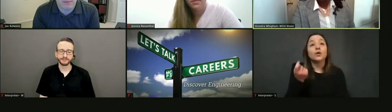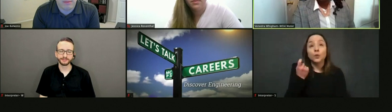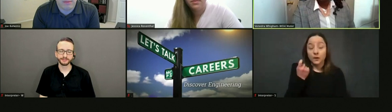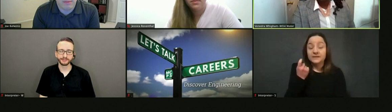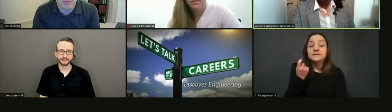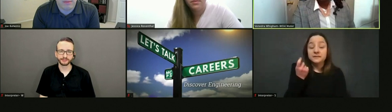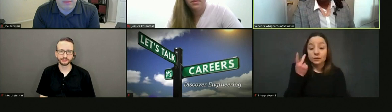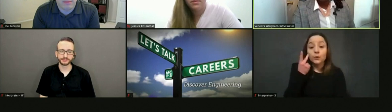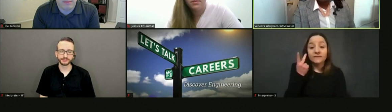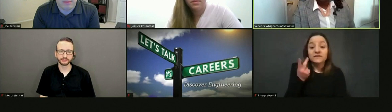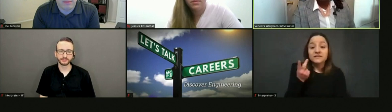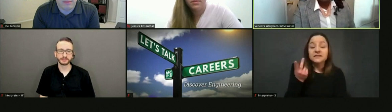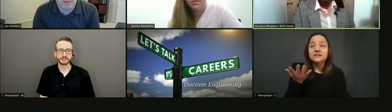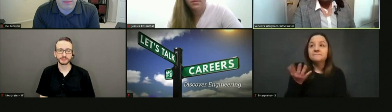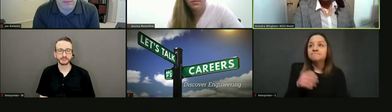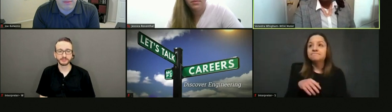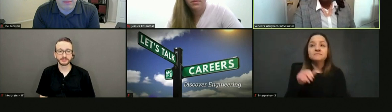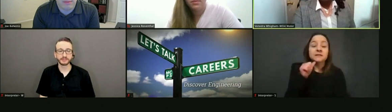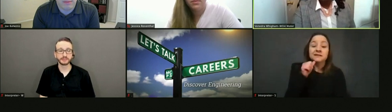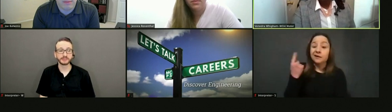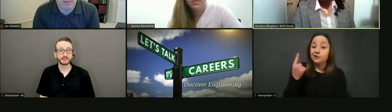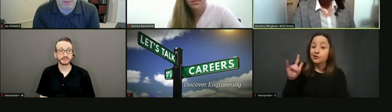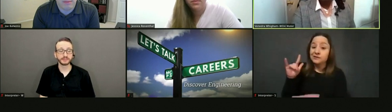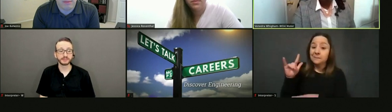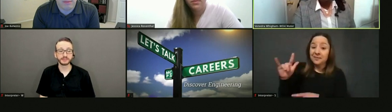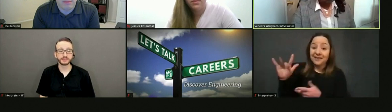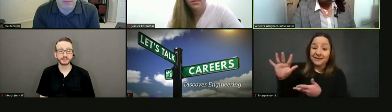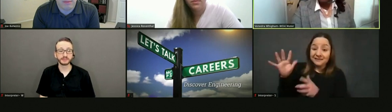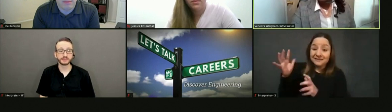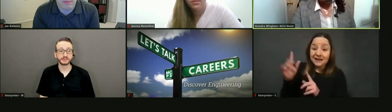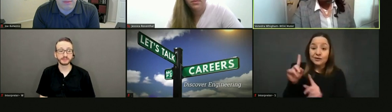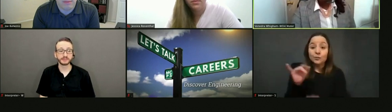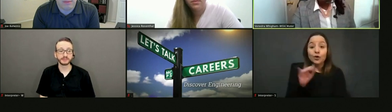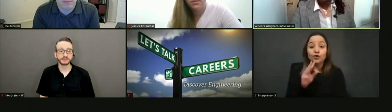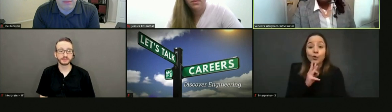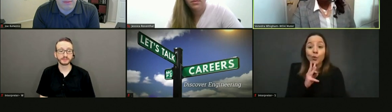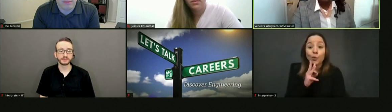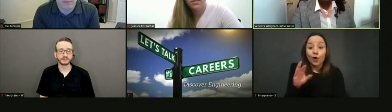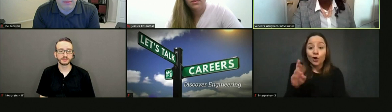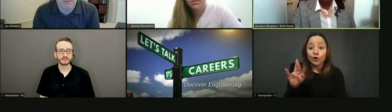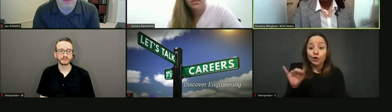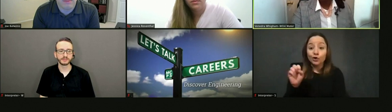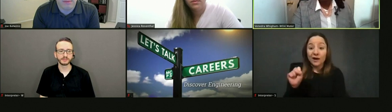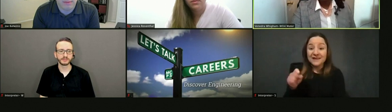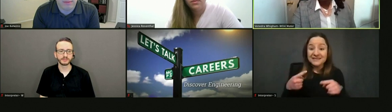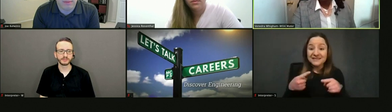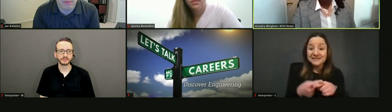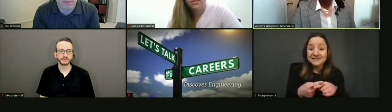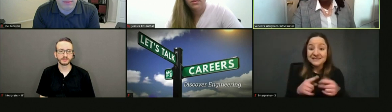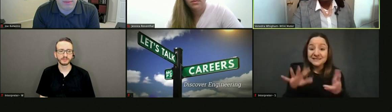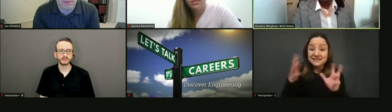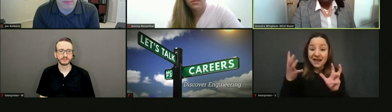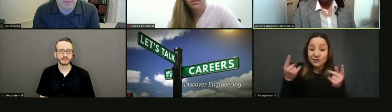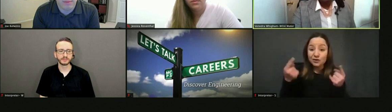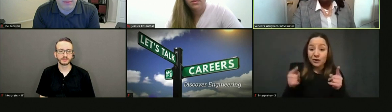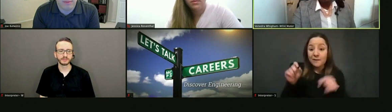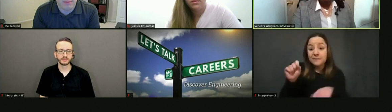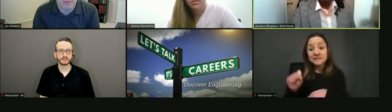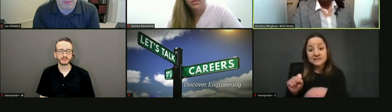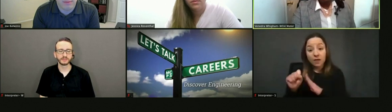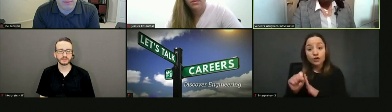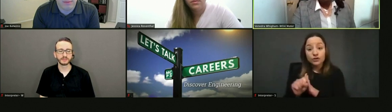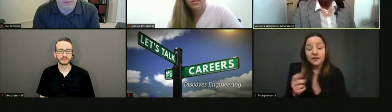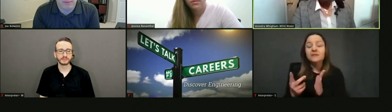seen not just a plane disaster, but we also saw a water crisis, or a water disaster kind of play out in a southern state. And